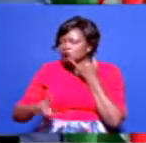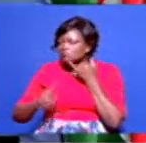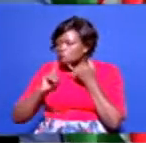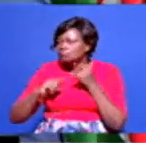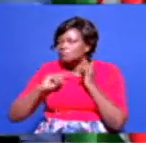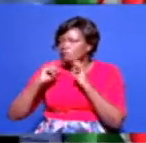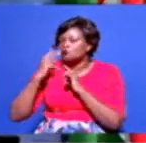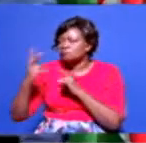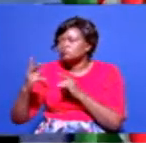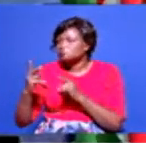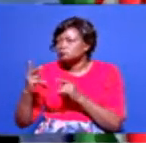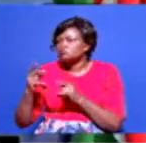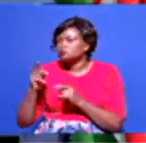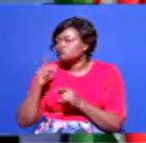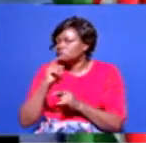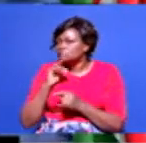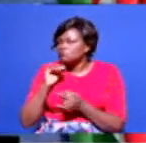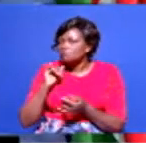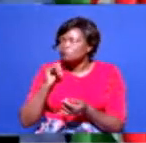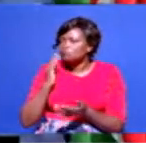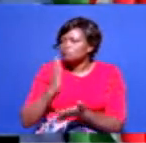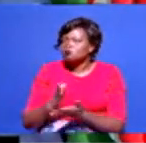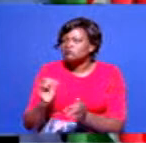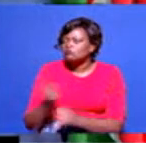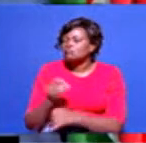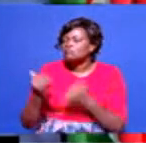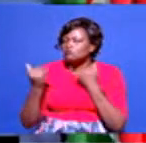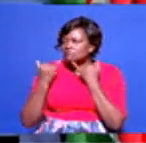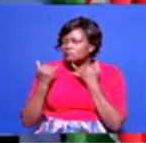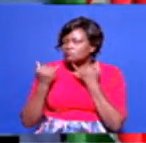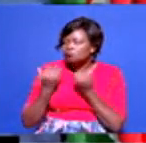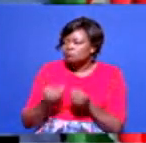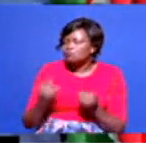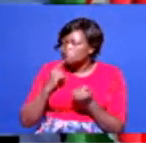Mzee. You know, the fact that you can't do that